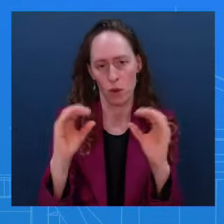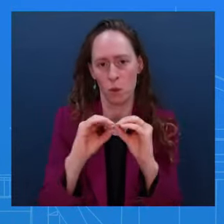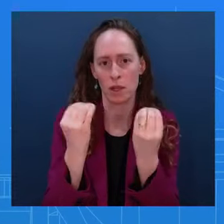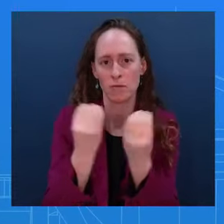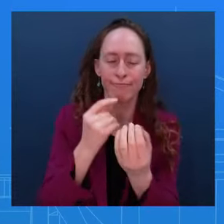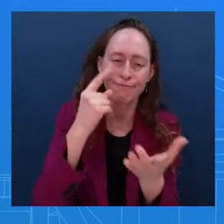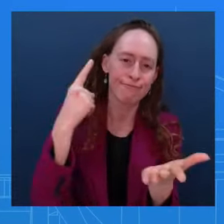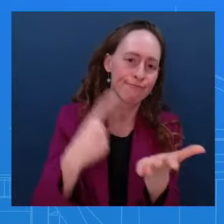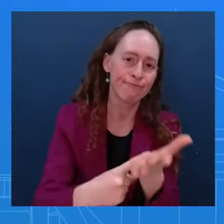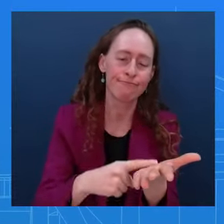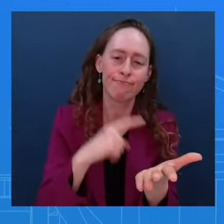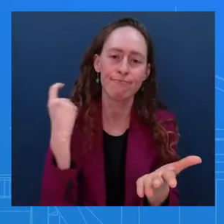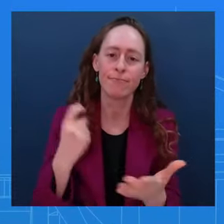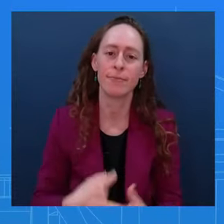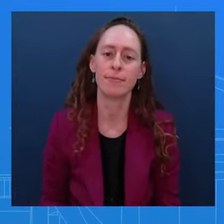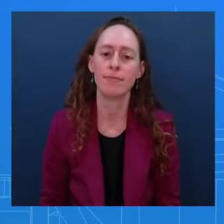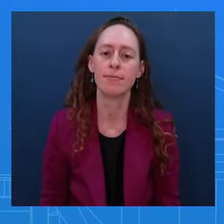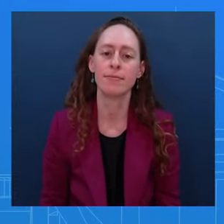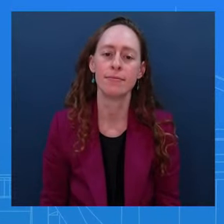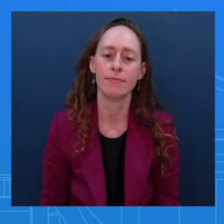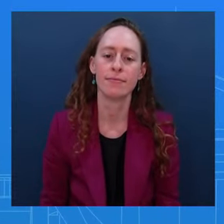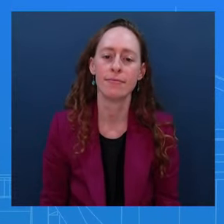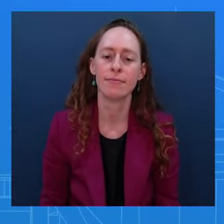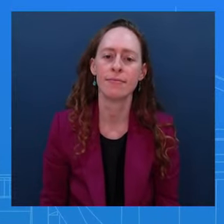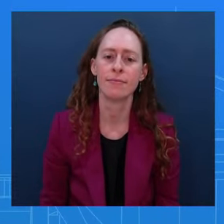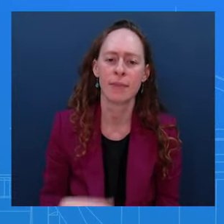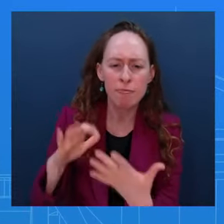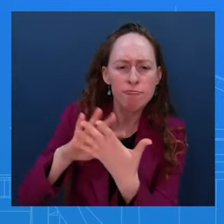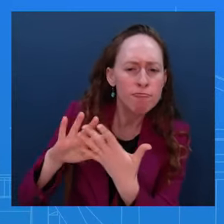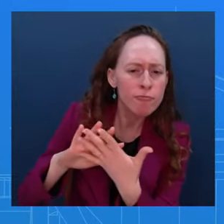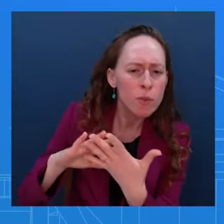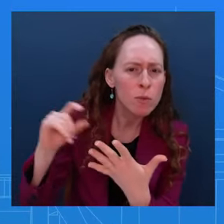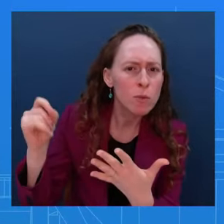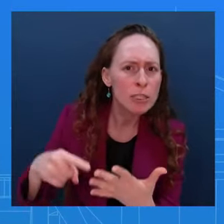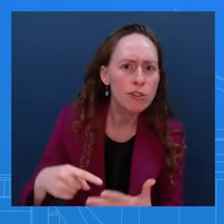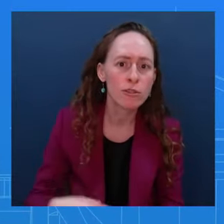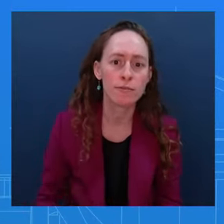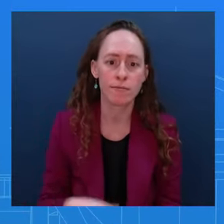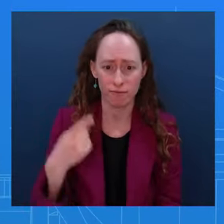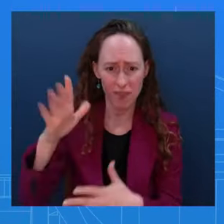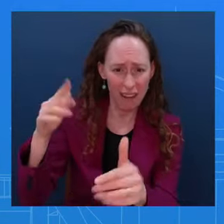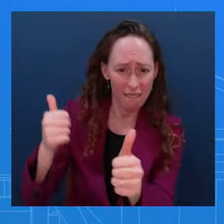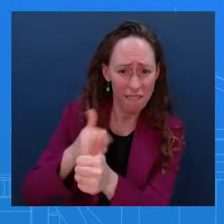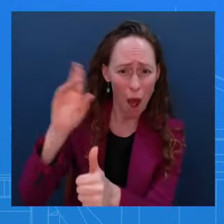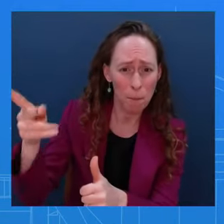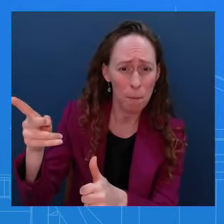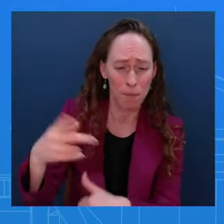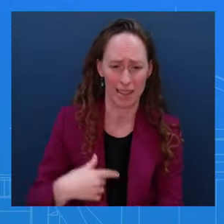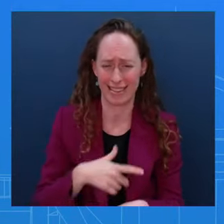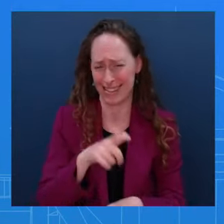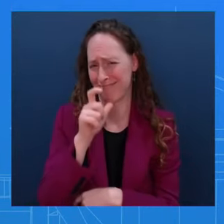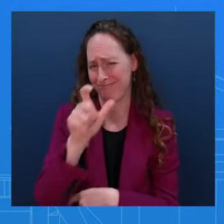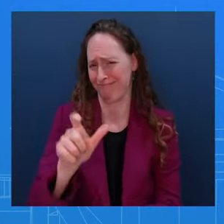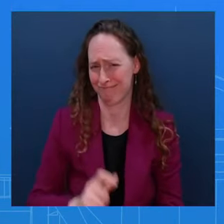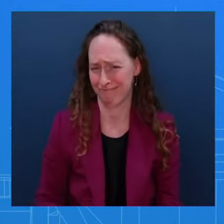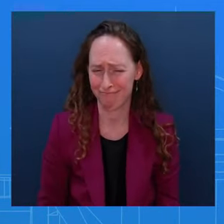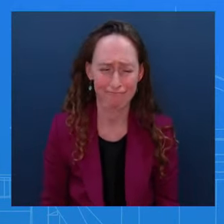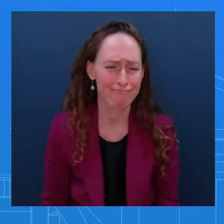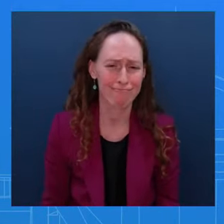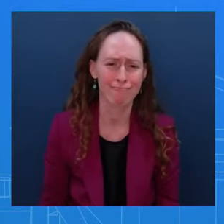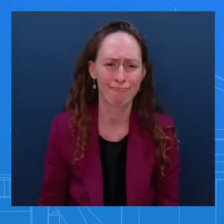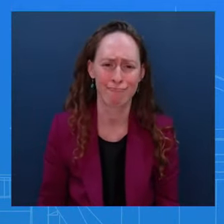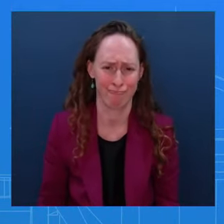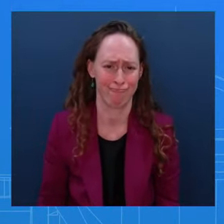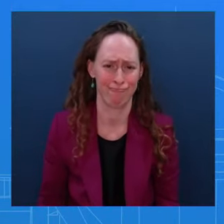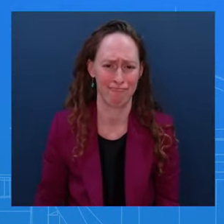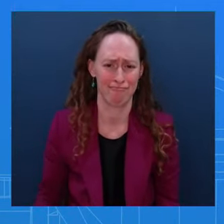Griffiths to... I'm not aware that we've done any reaching out, nor do I think we need to. We have made very clear our views of what Hamas is. Okay, and then I just wanted to follow